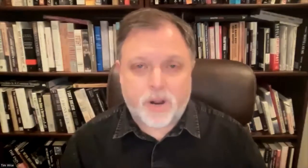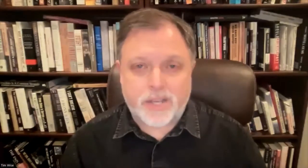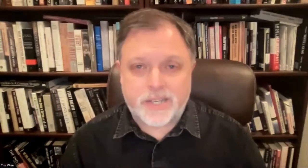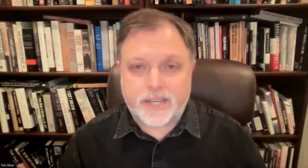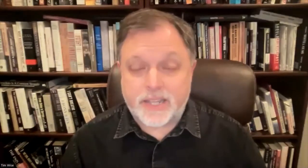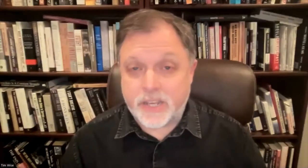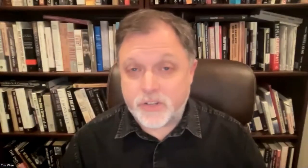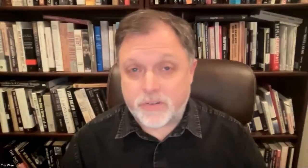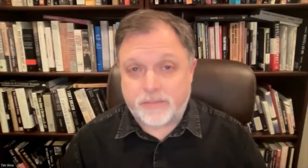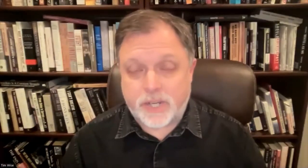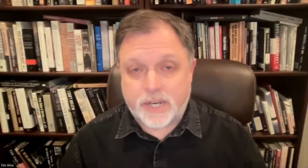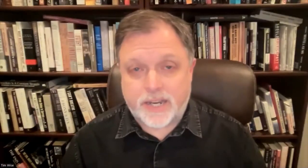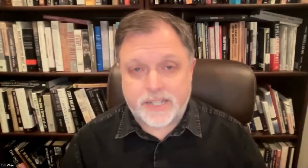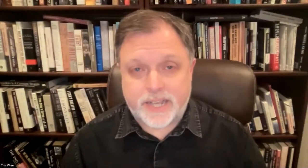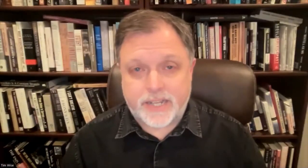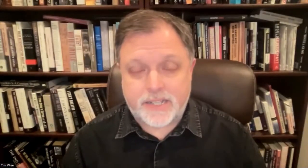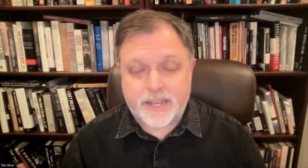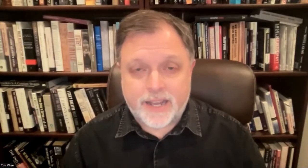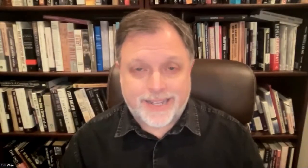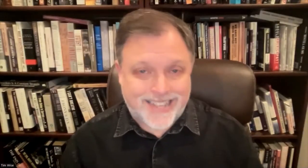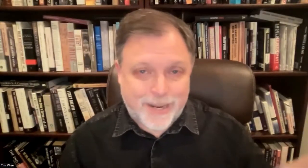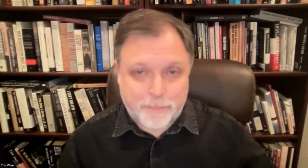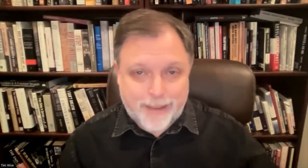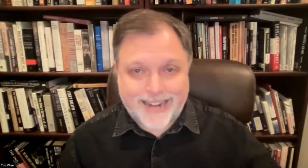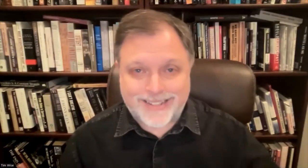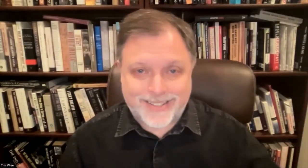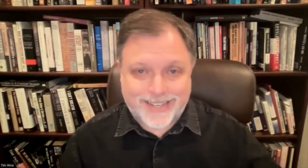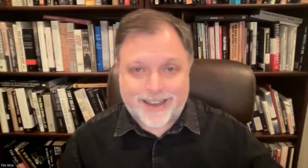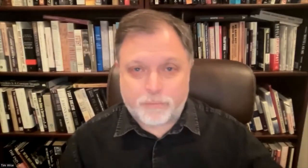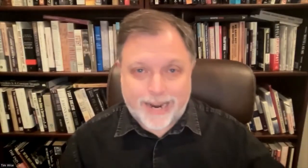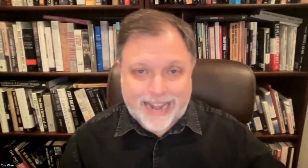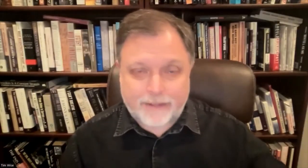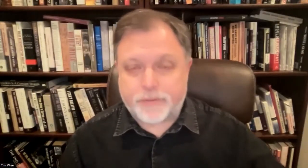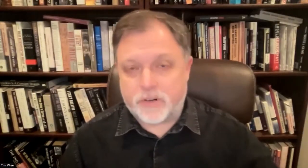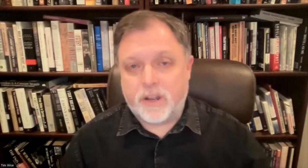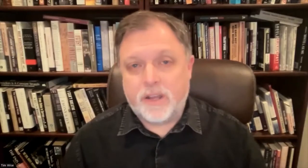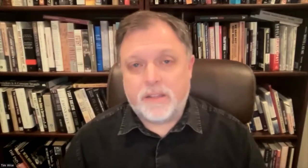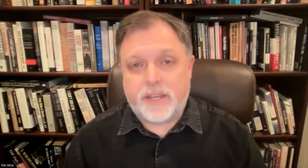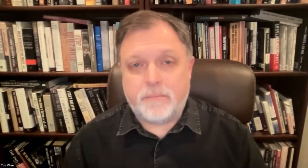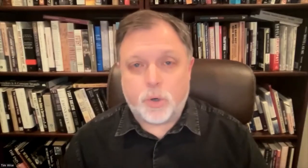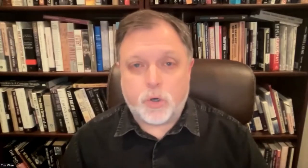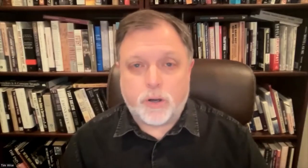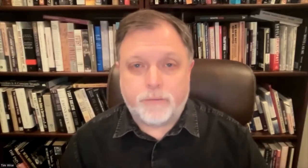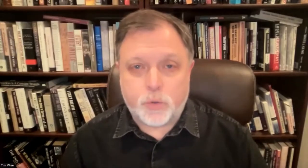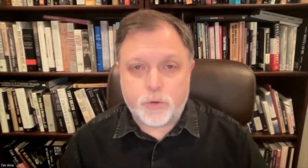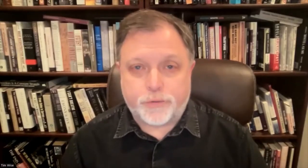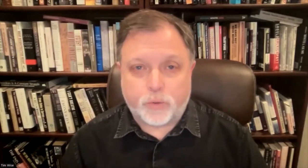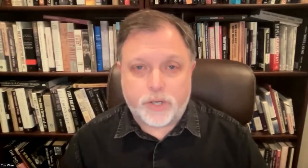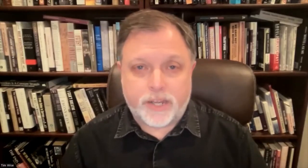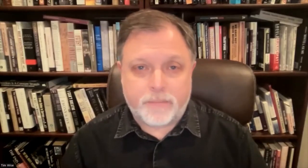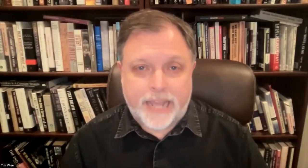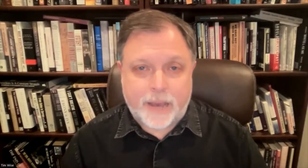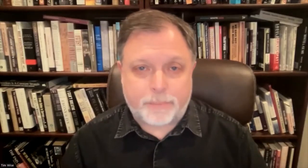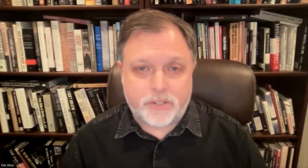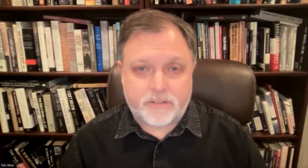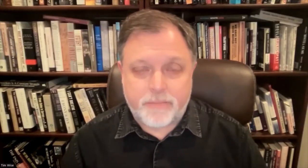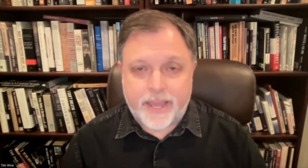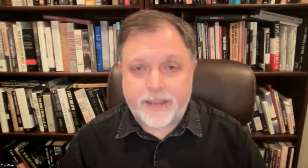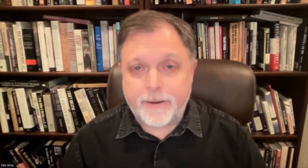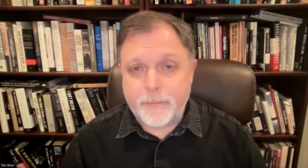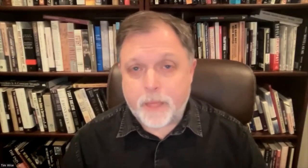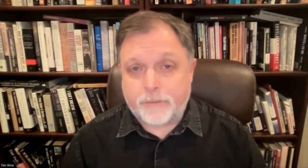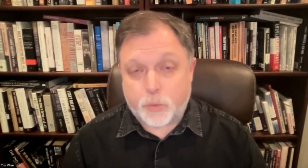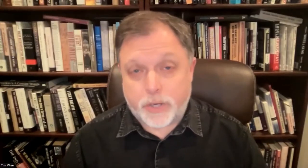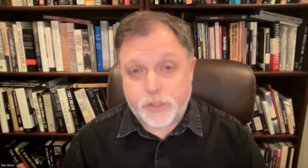justice uprising in the history of the United States, extending back to the time right after the murder of George Floyd in Minneapolis in